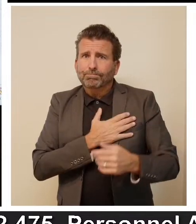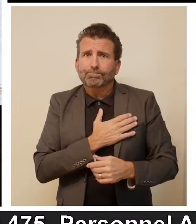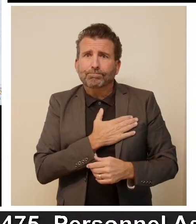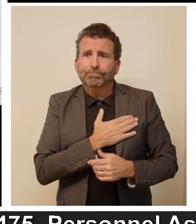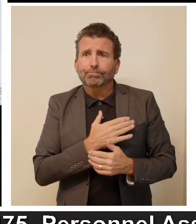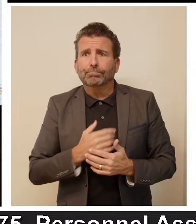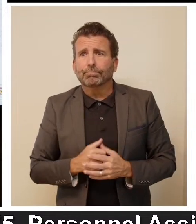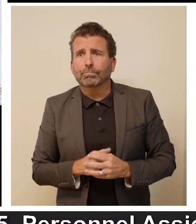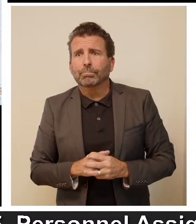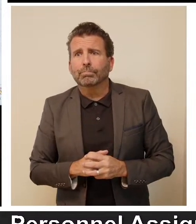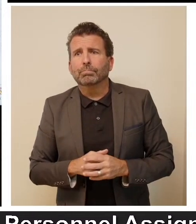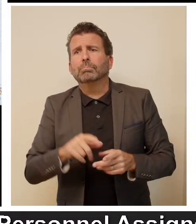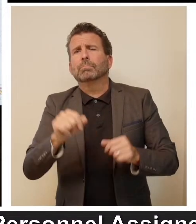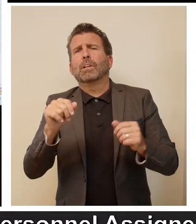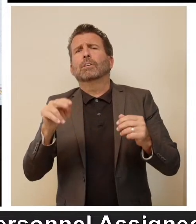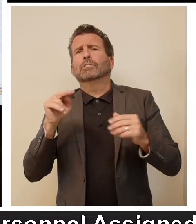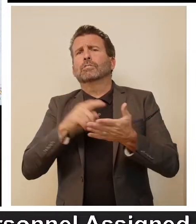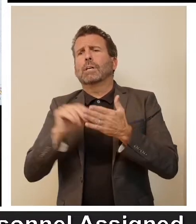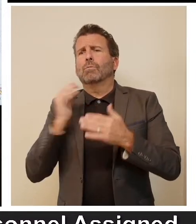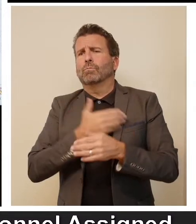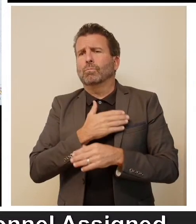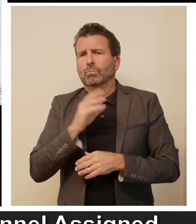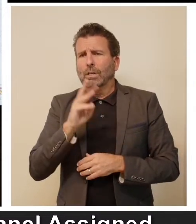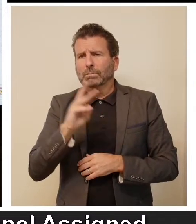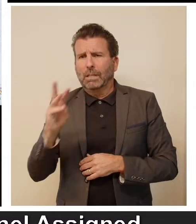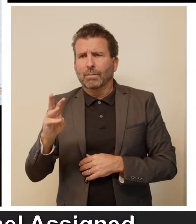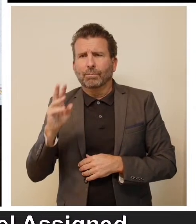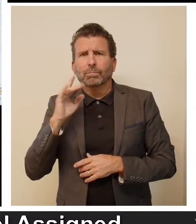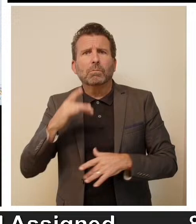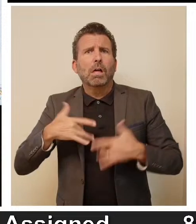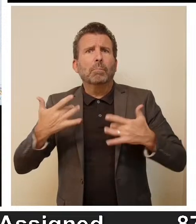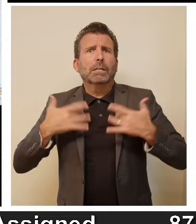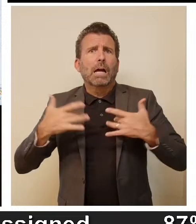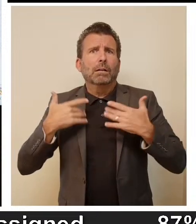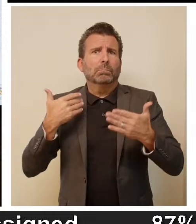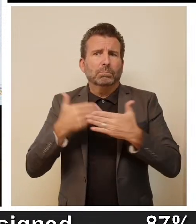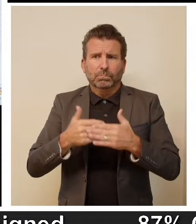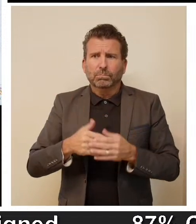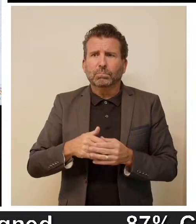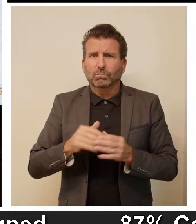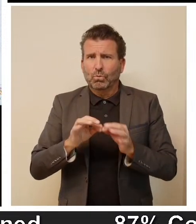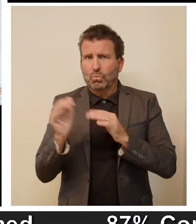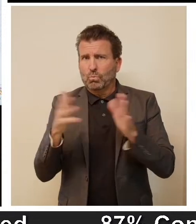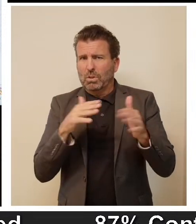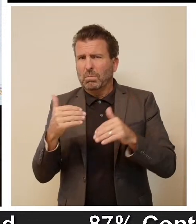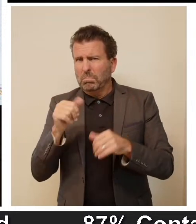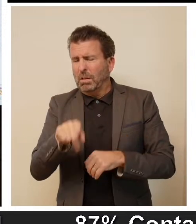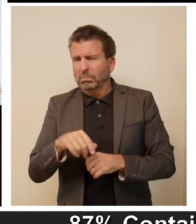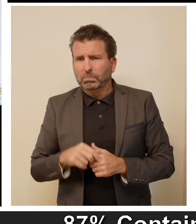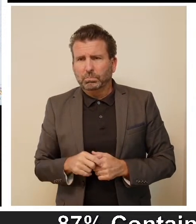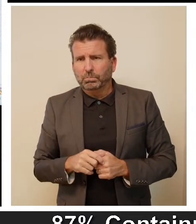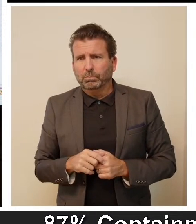www.sce.com/outage for any of the updated information regarding the storm. You can also call